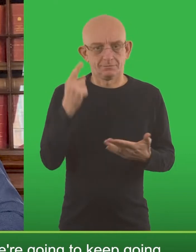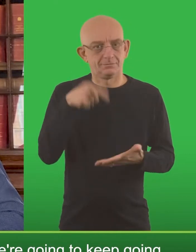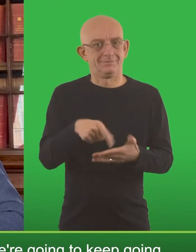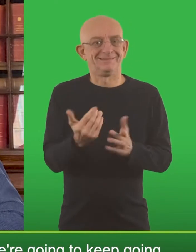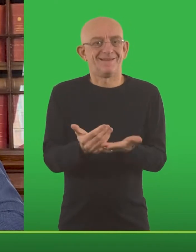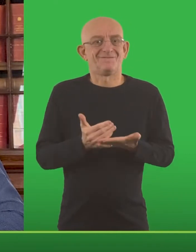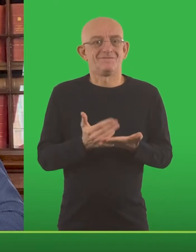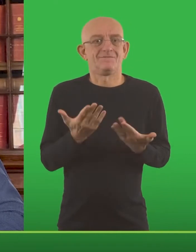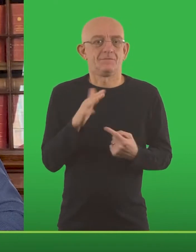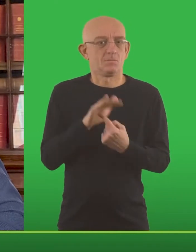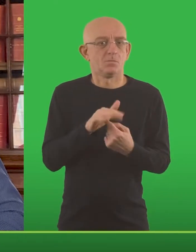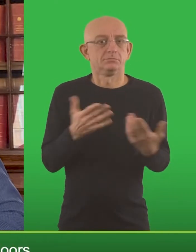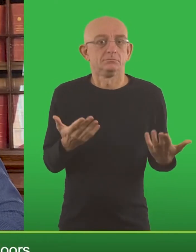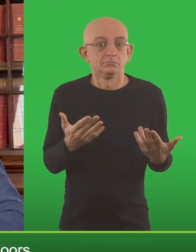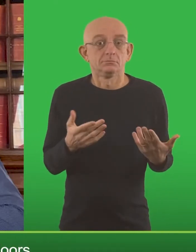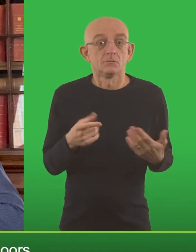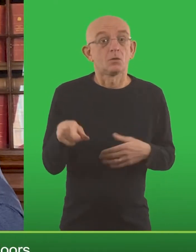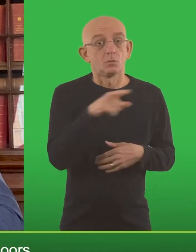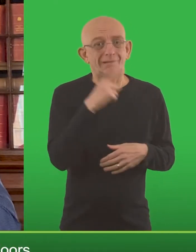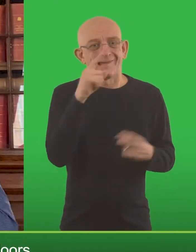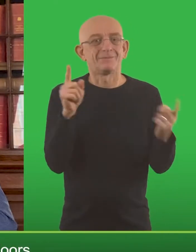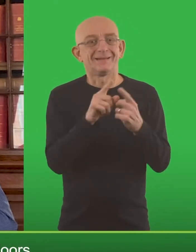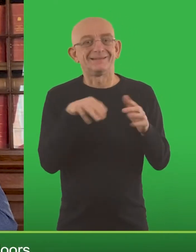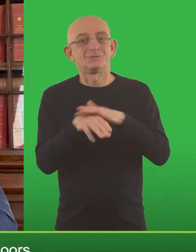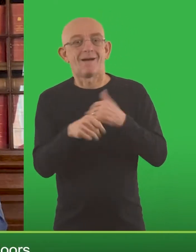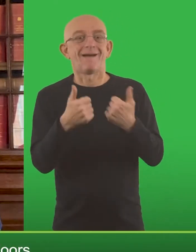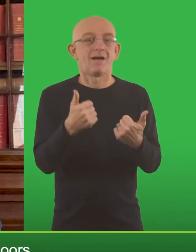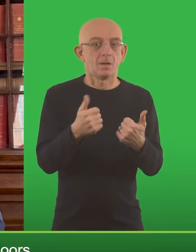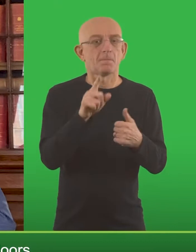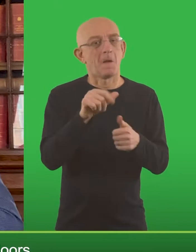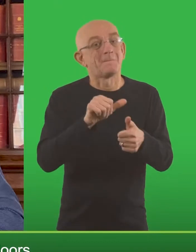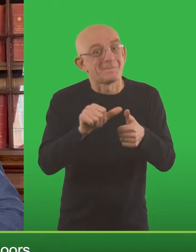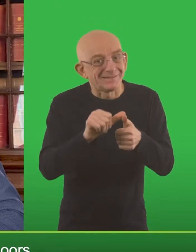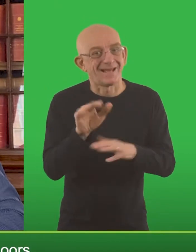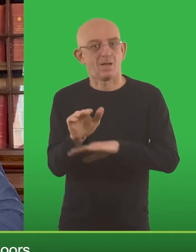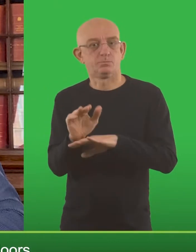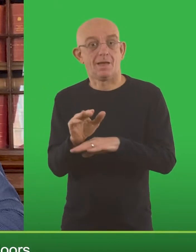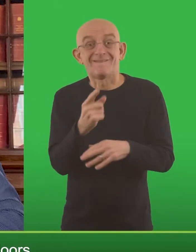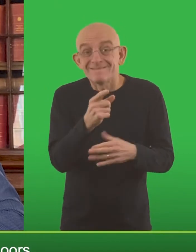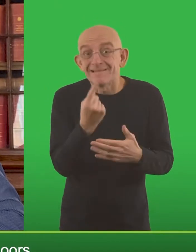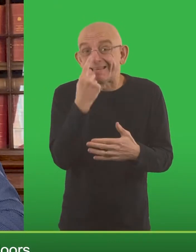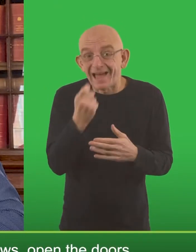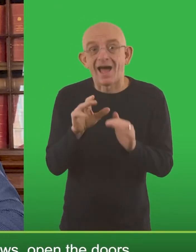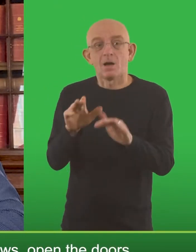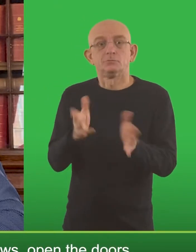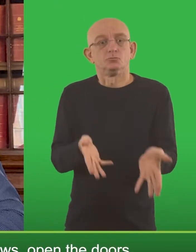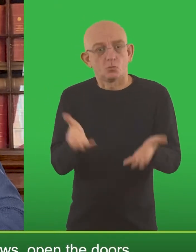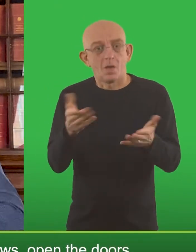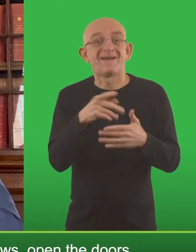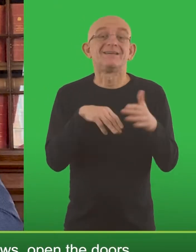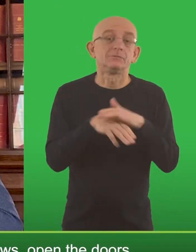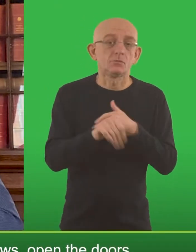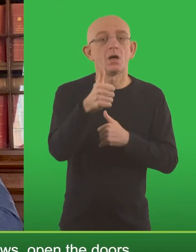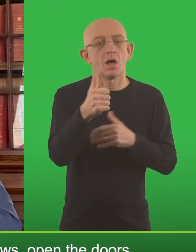step forward safely. So although you can meet indoors, it's still safer to meet outdoors as and where you can.